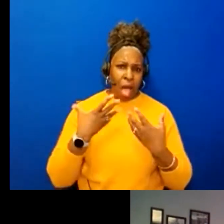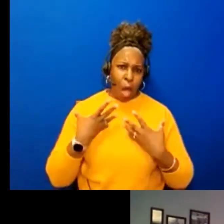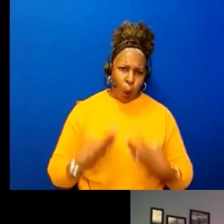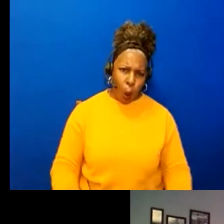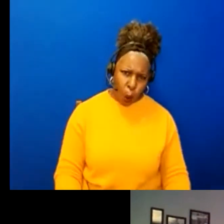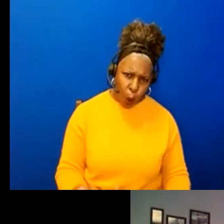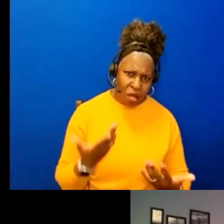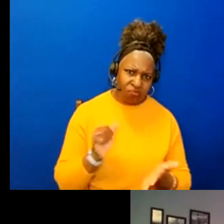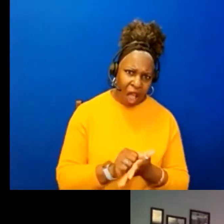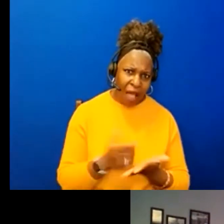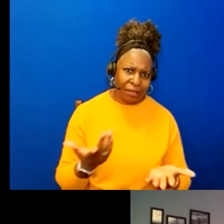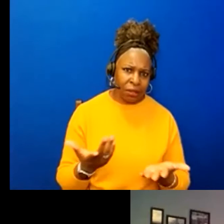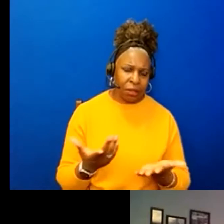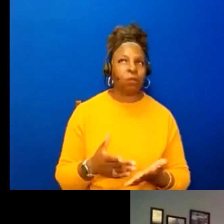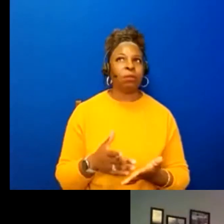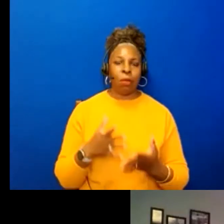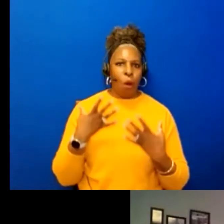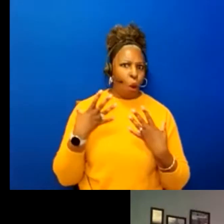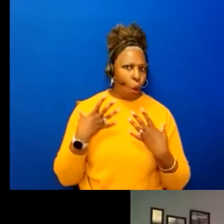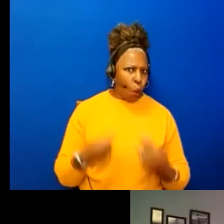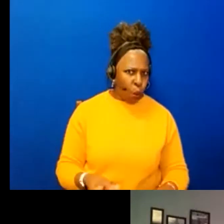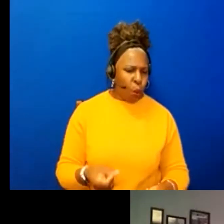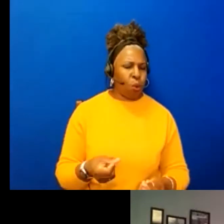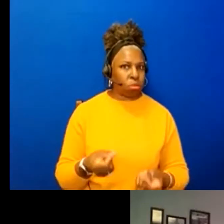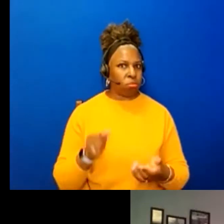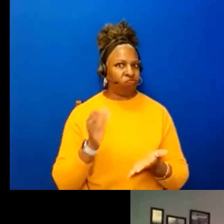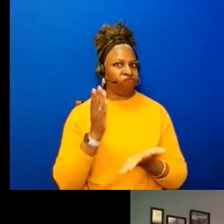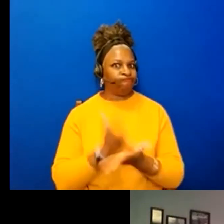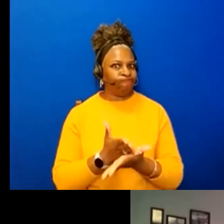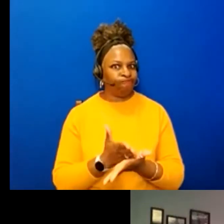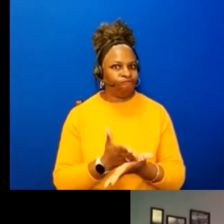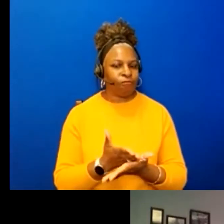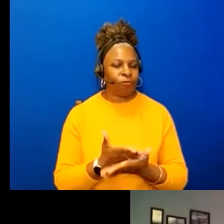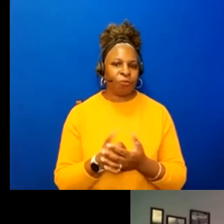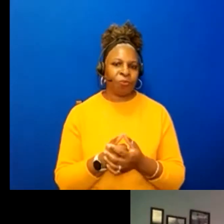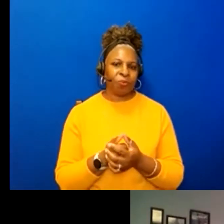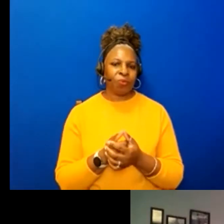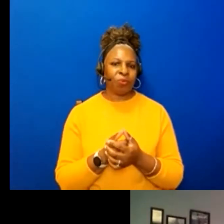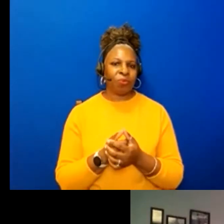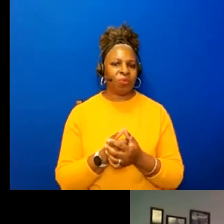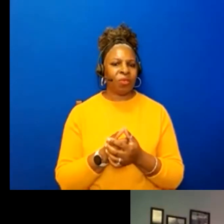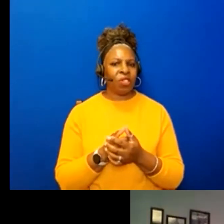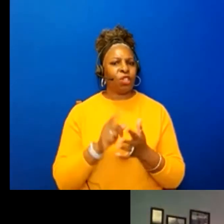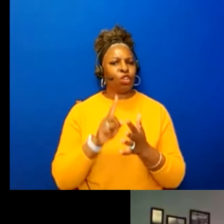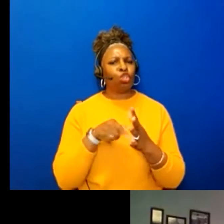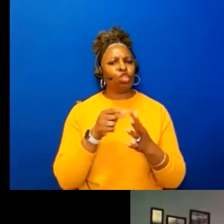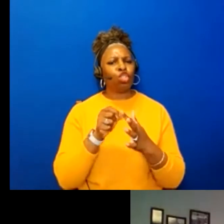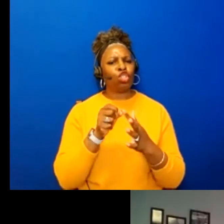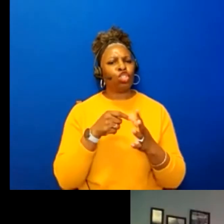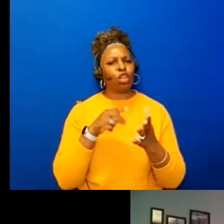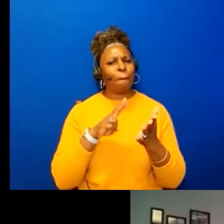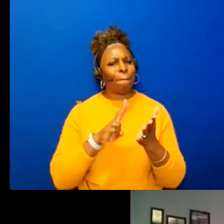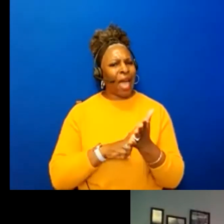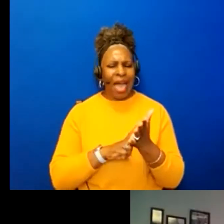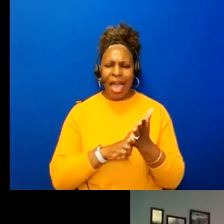think exhaustion was definitely one of the feelings. I think clearly Japan is a complete different